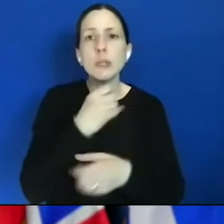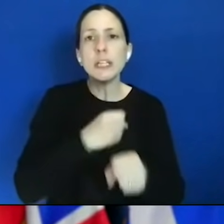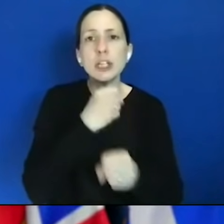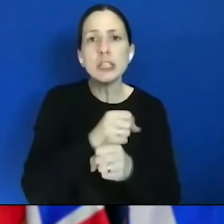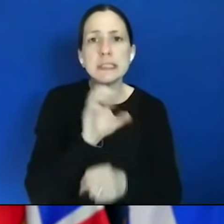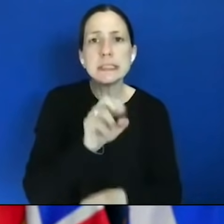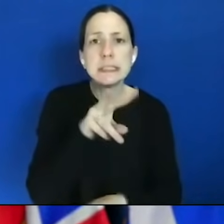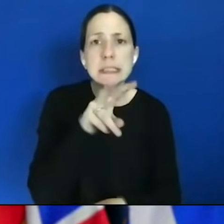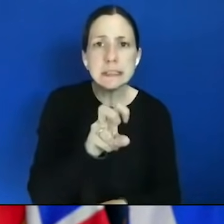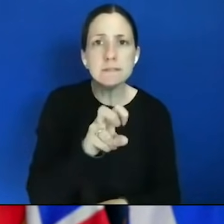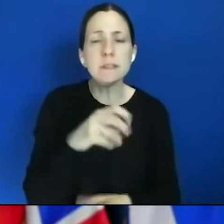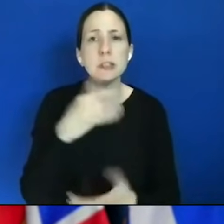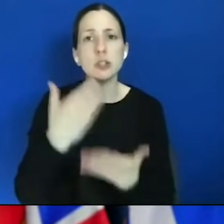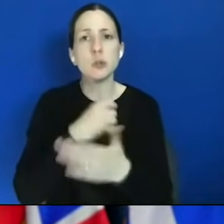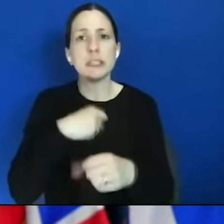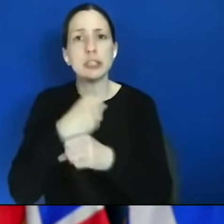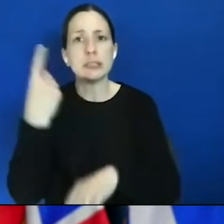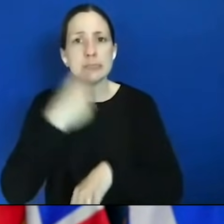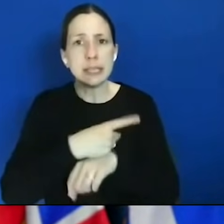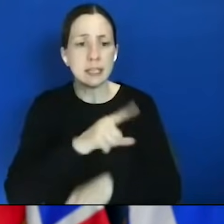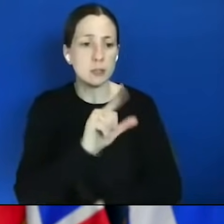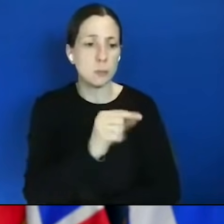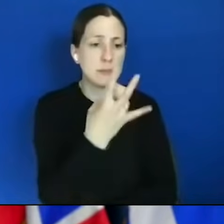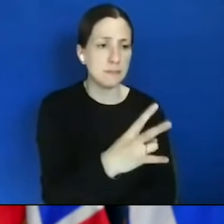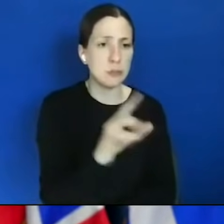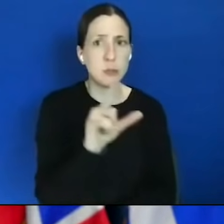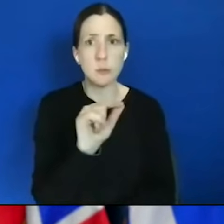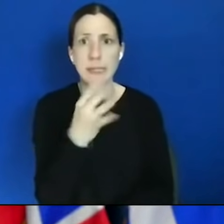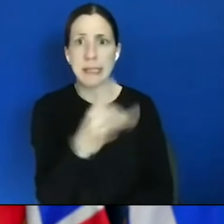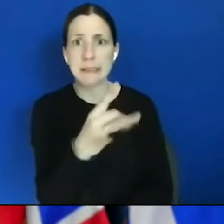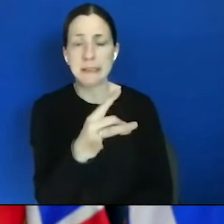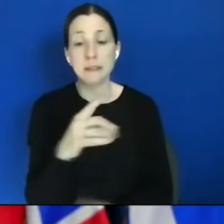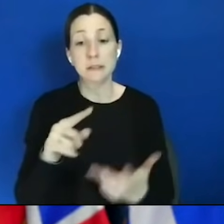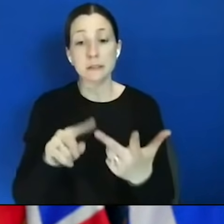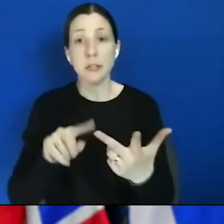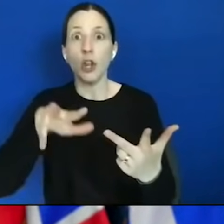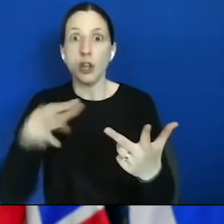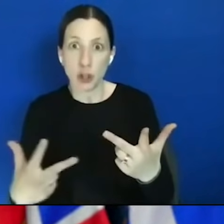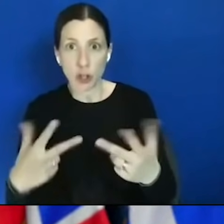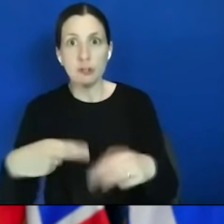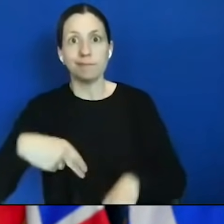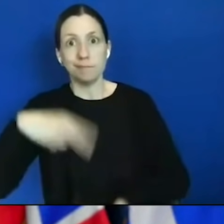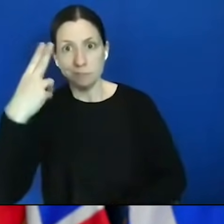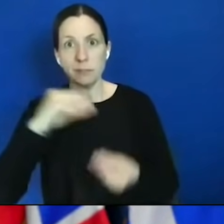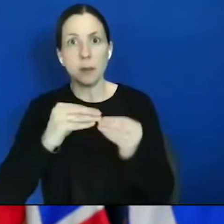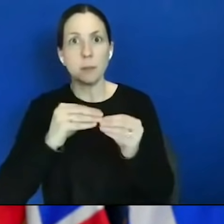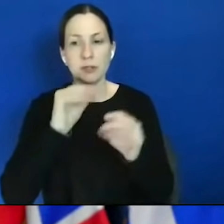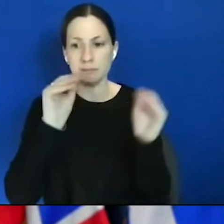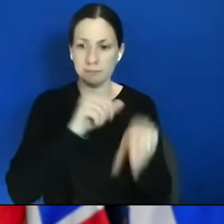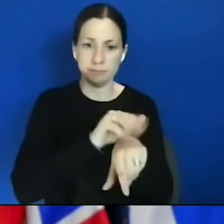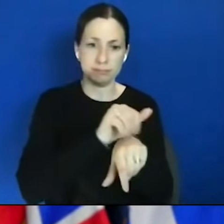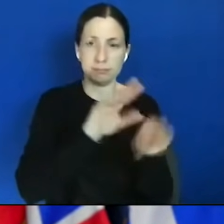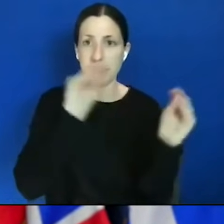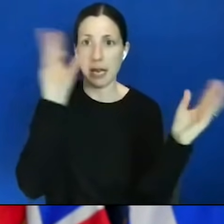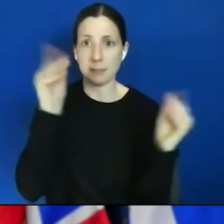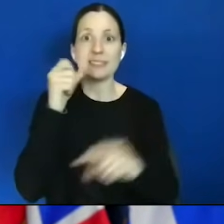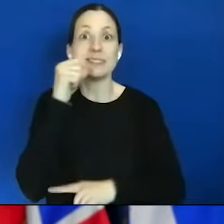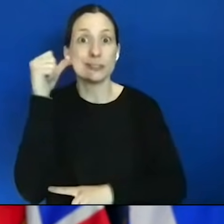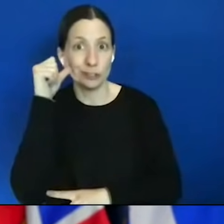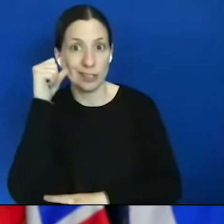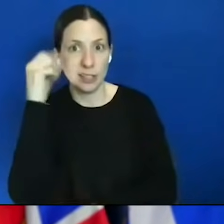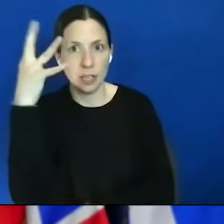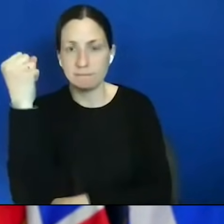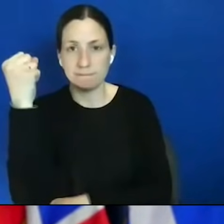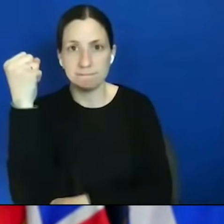Day, 2017 and 2018. So yesterday was the third highest in terms of number of dispatches of our ambulance service, and all